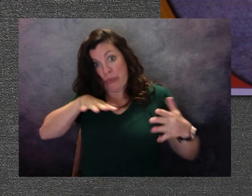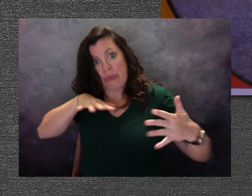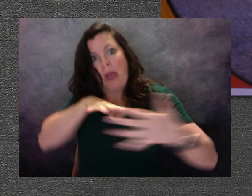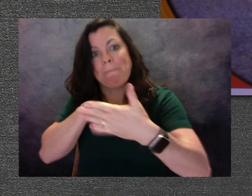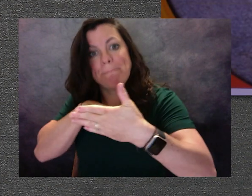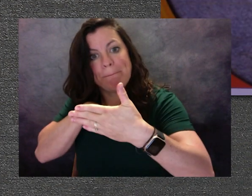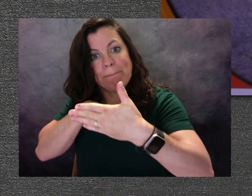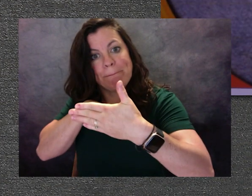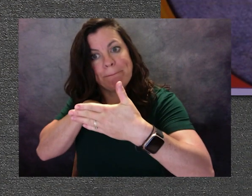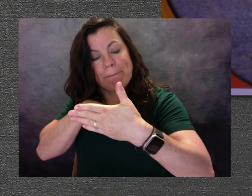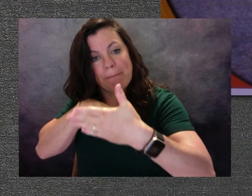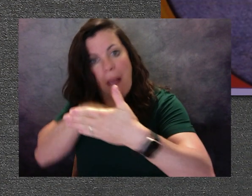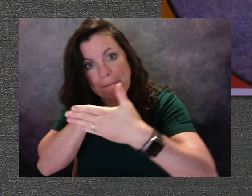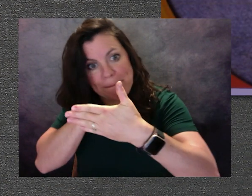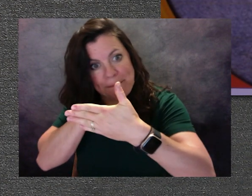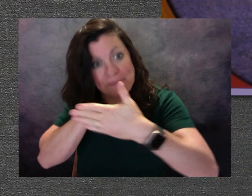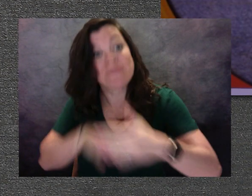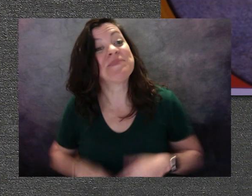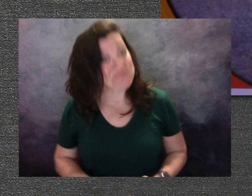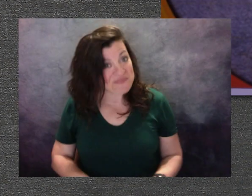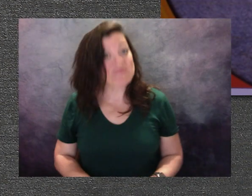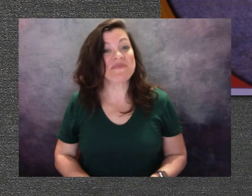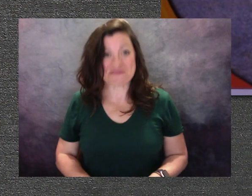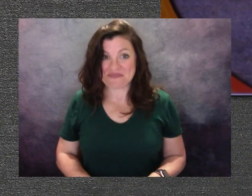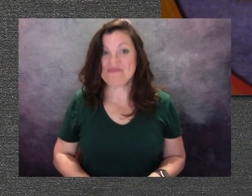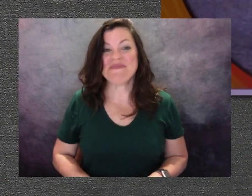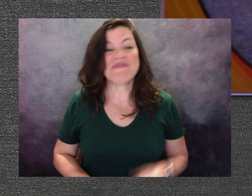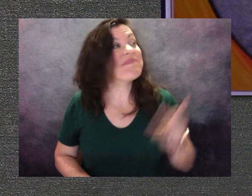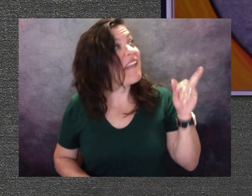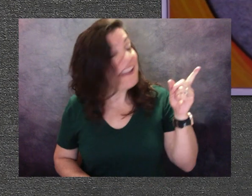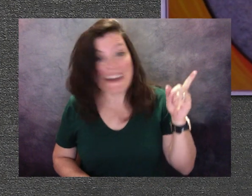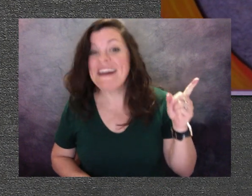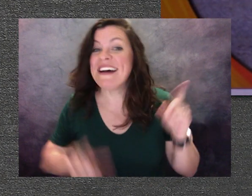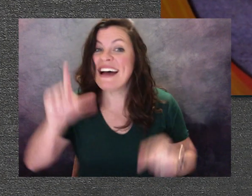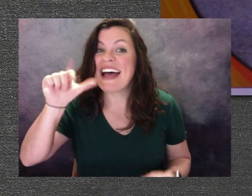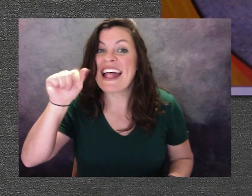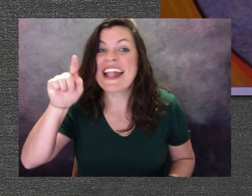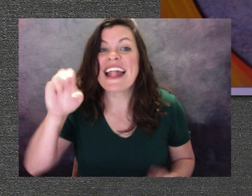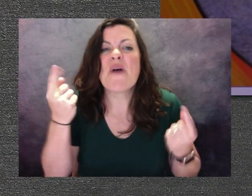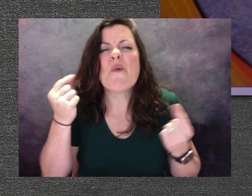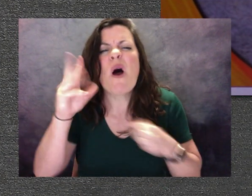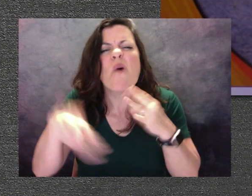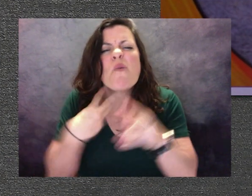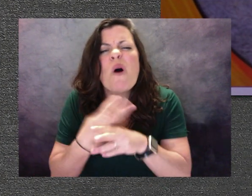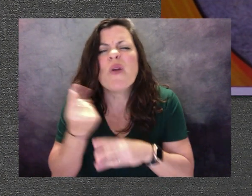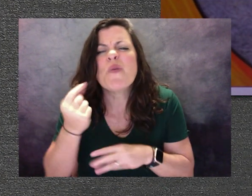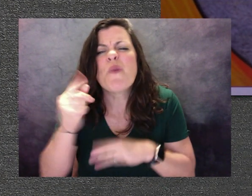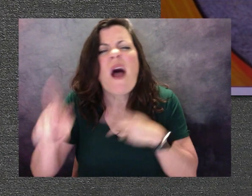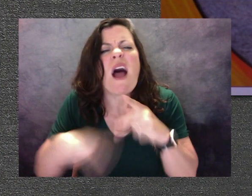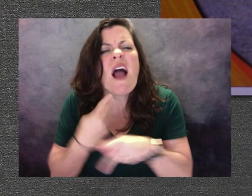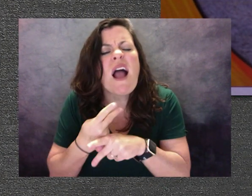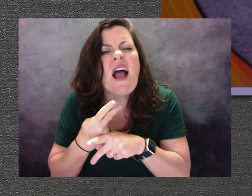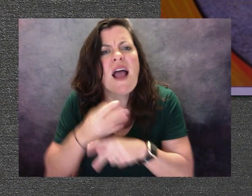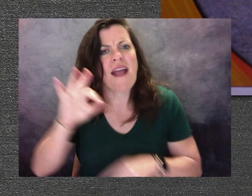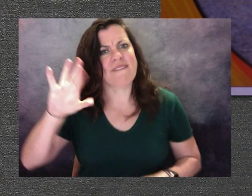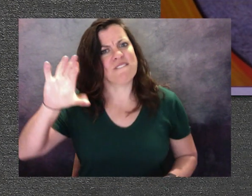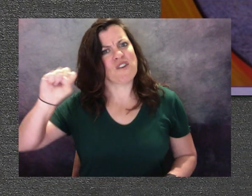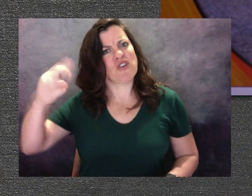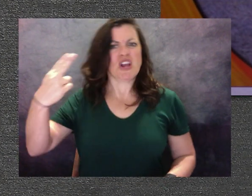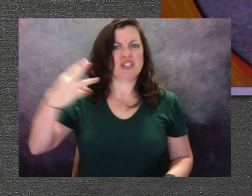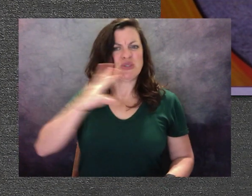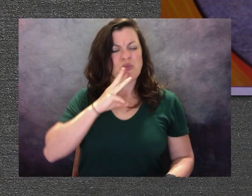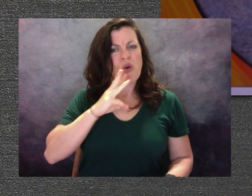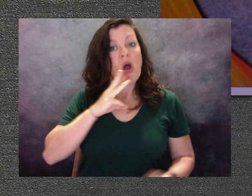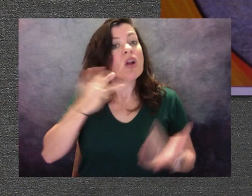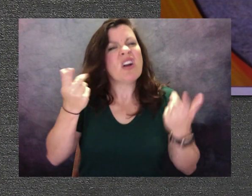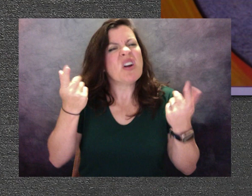Most lakes are filled with fresh water. Fresh water is like rain and snow. Rain and snow keep lakes